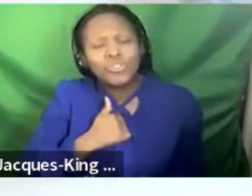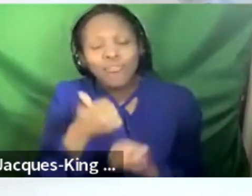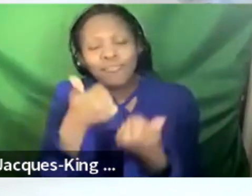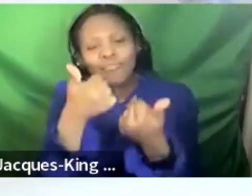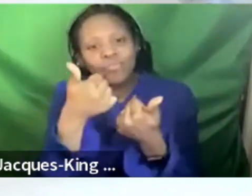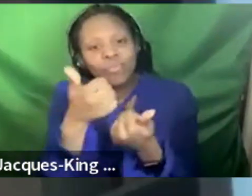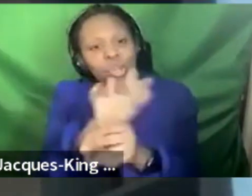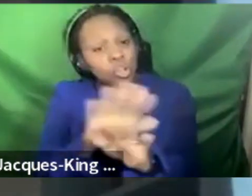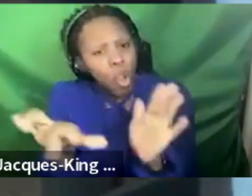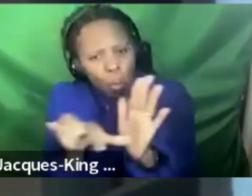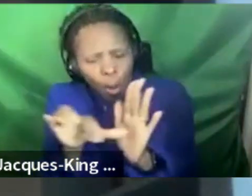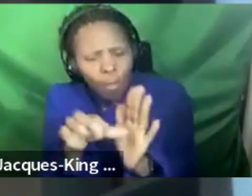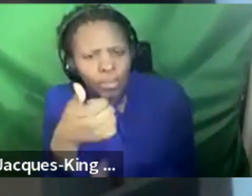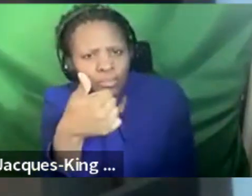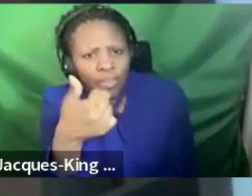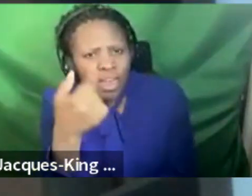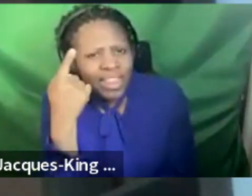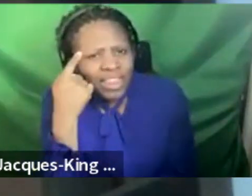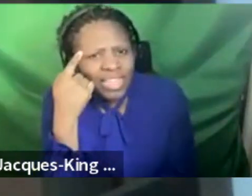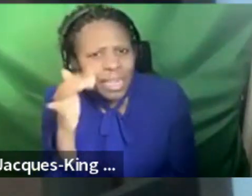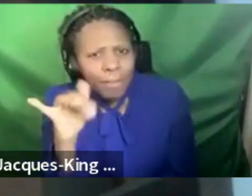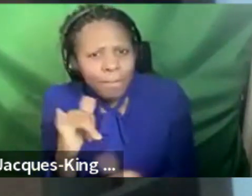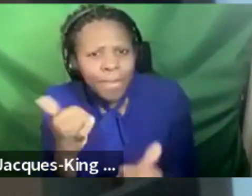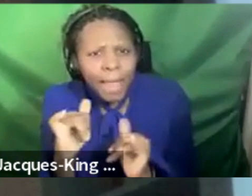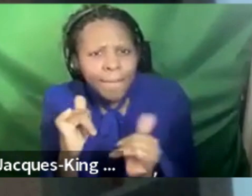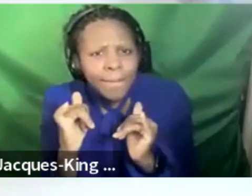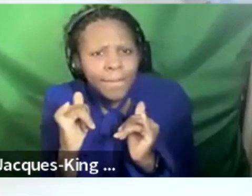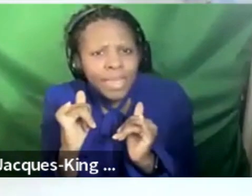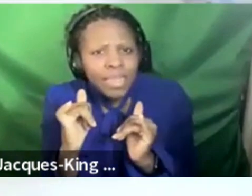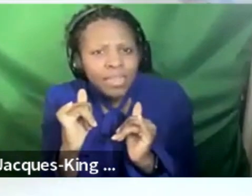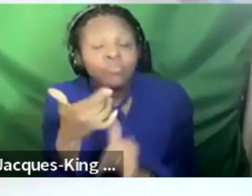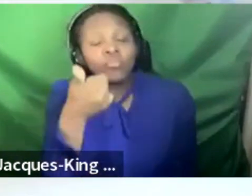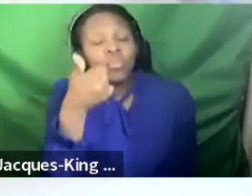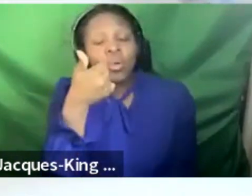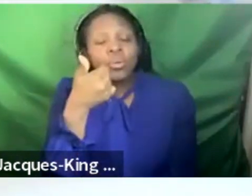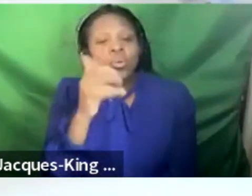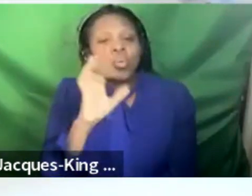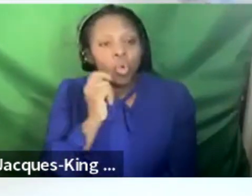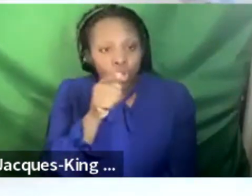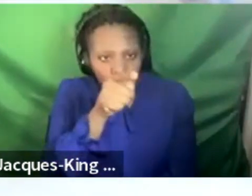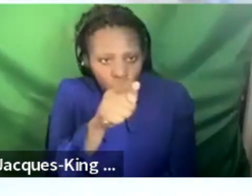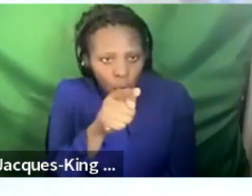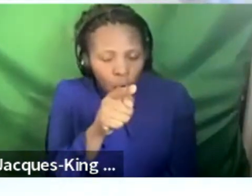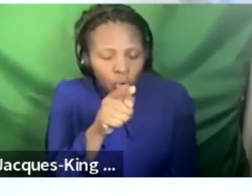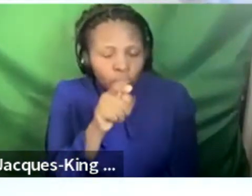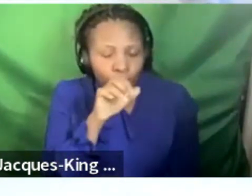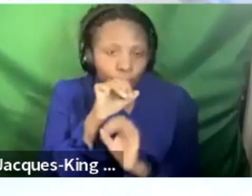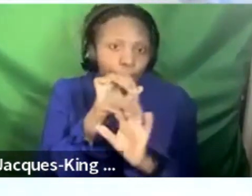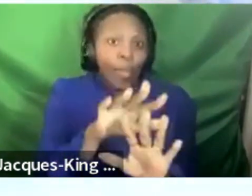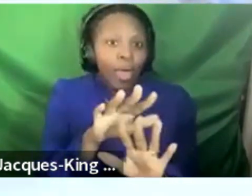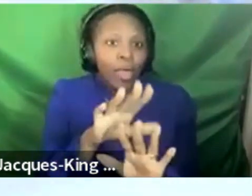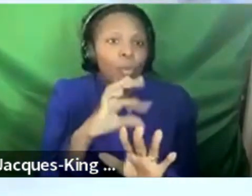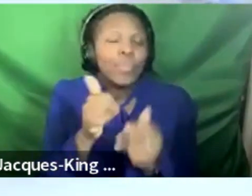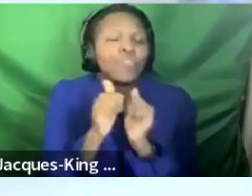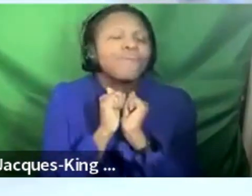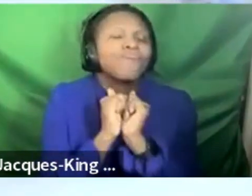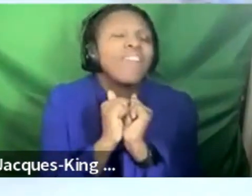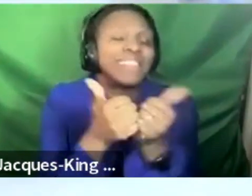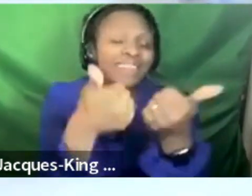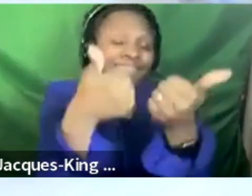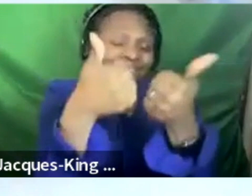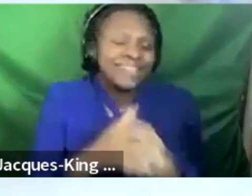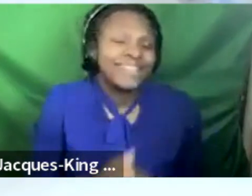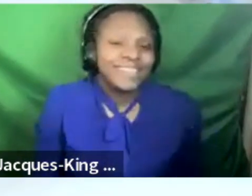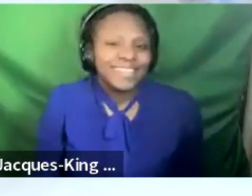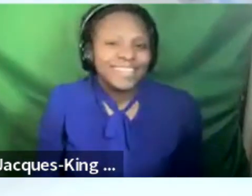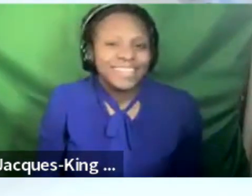word vomit. Oh, sorry. Yeah, sure. No problem at all. I think we might have to. No, yeah, we will come to your